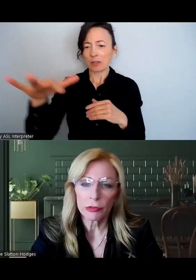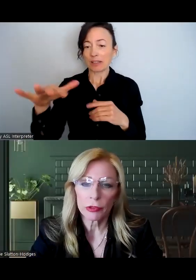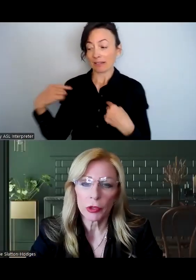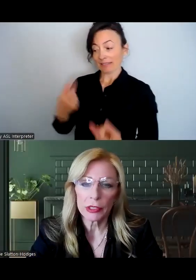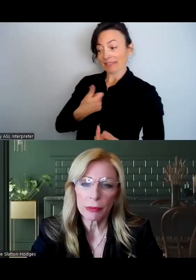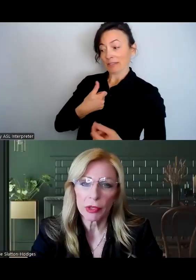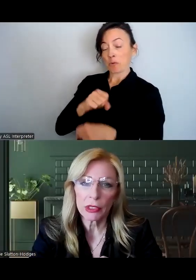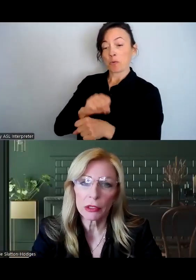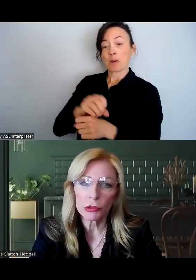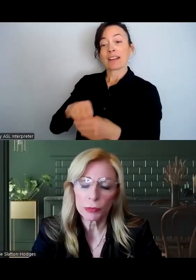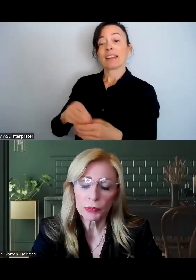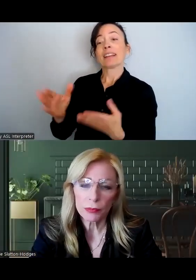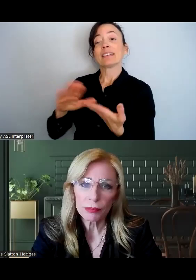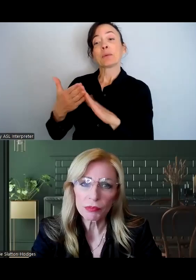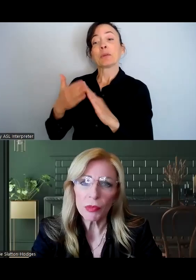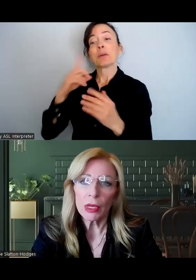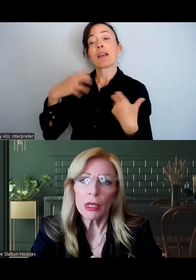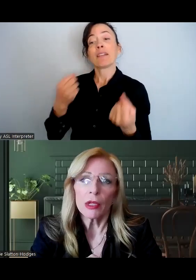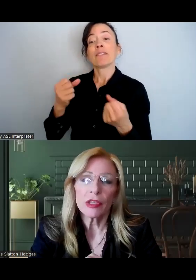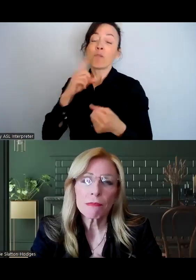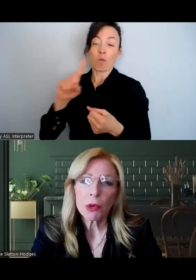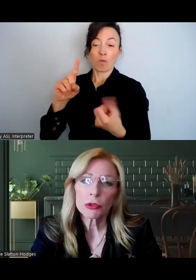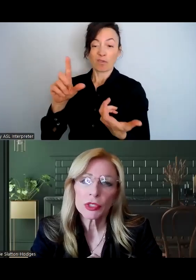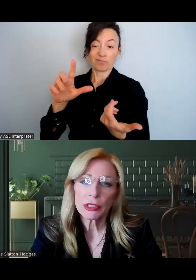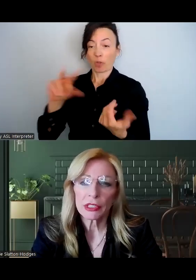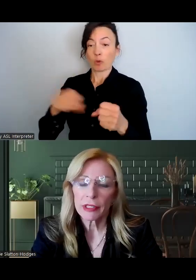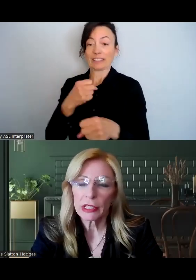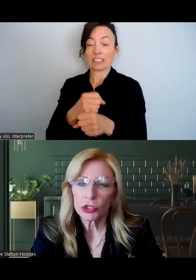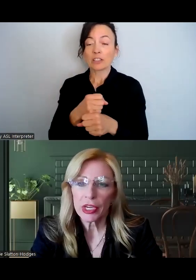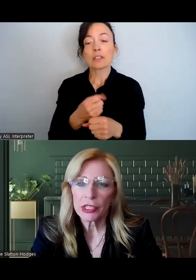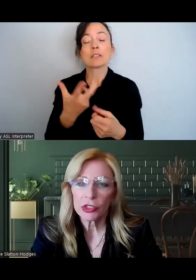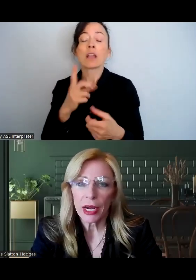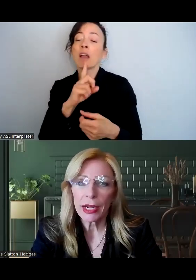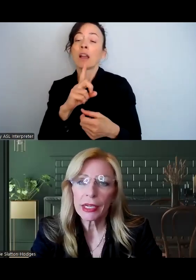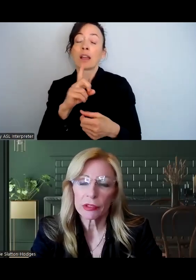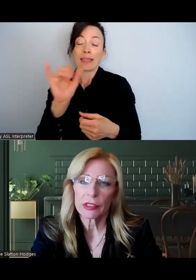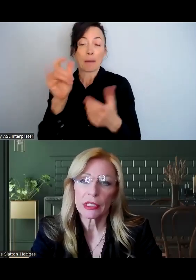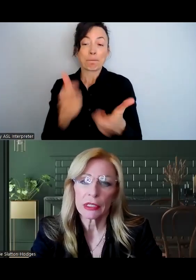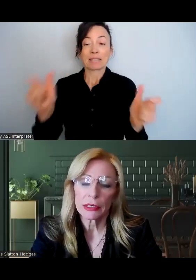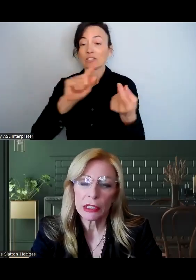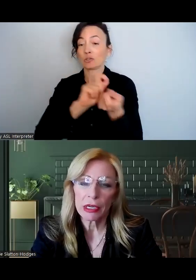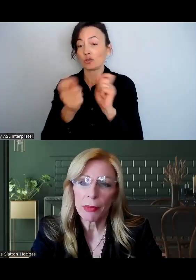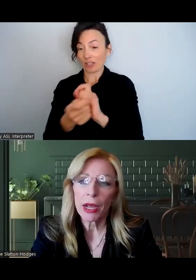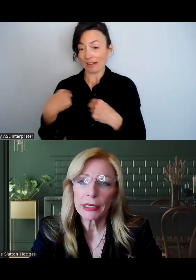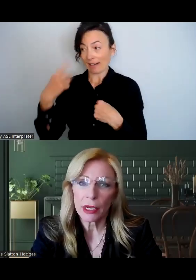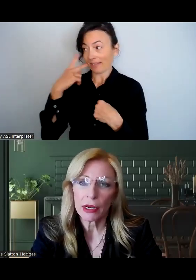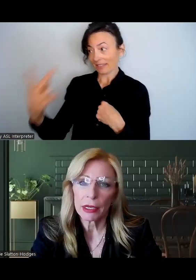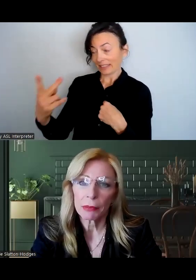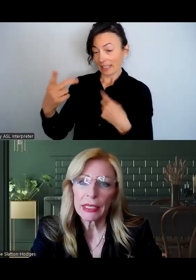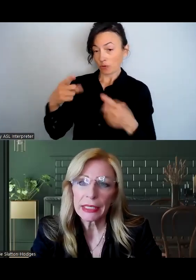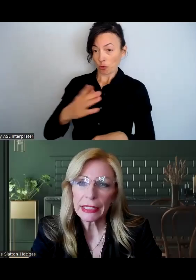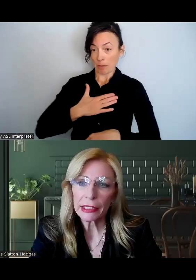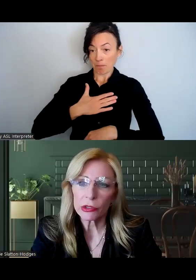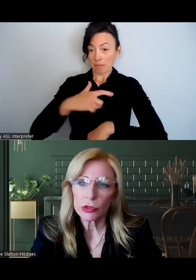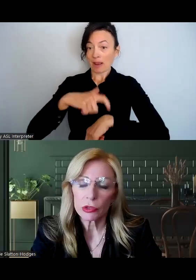behavioral health for 30-something years, the most significant change that I have seen during my